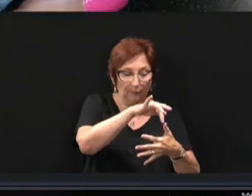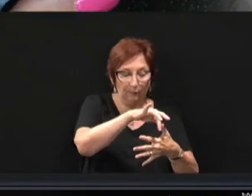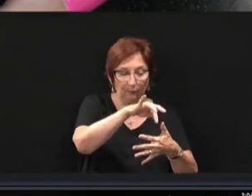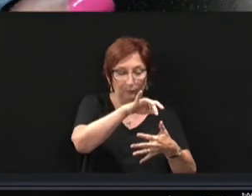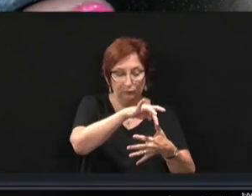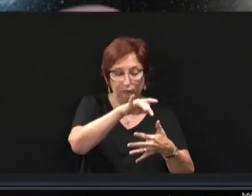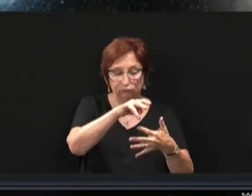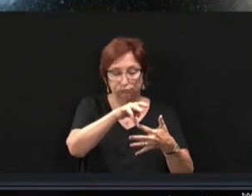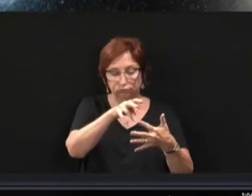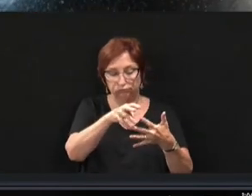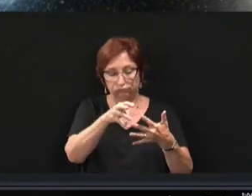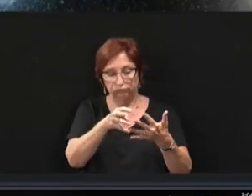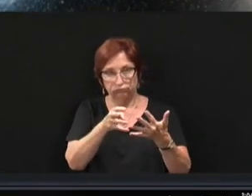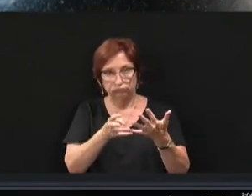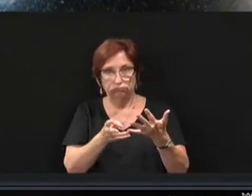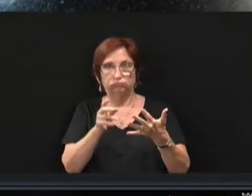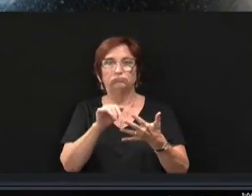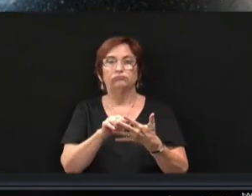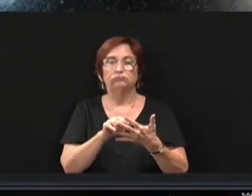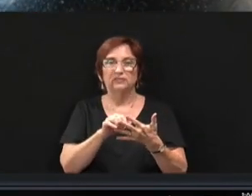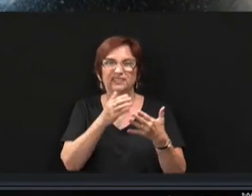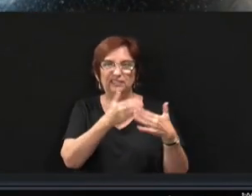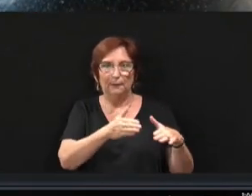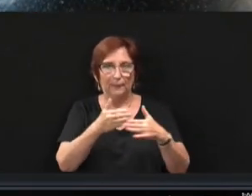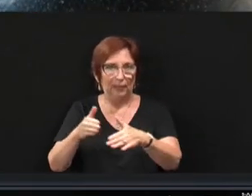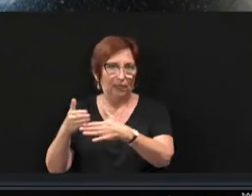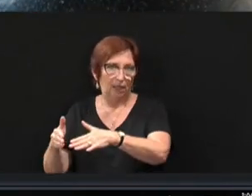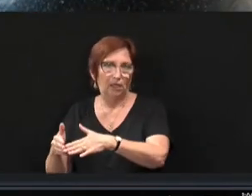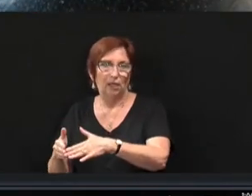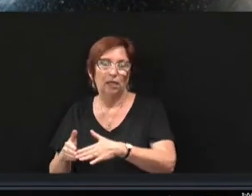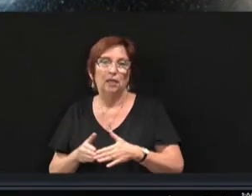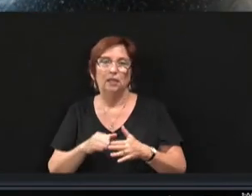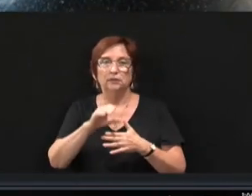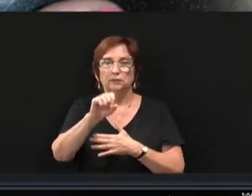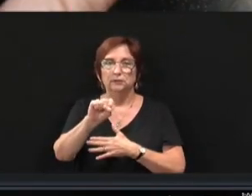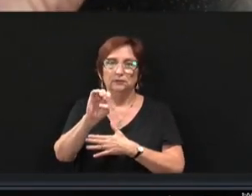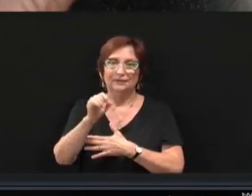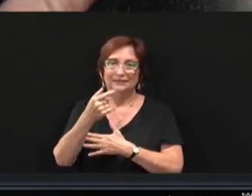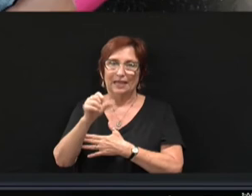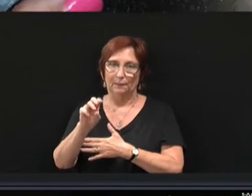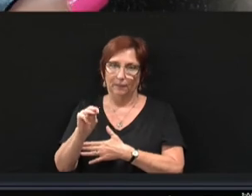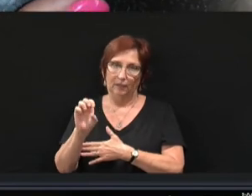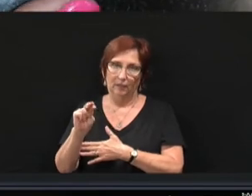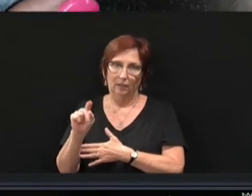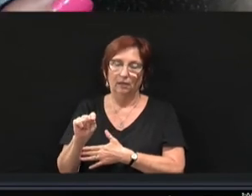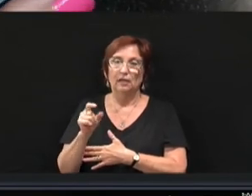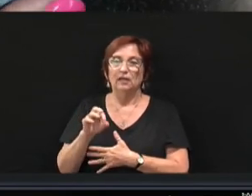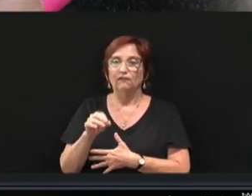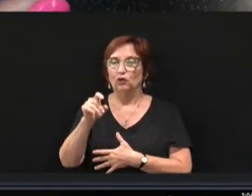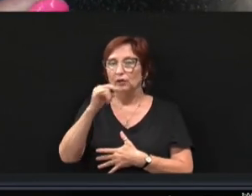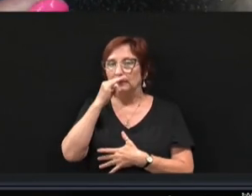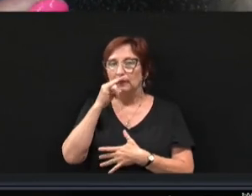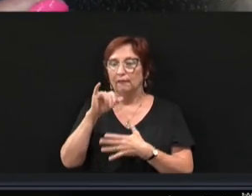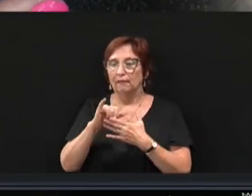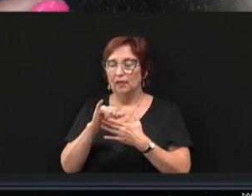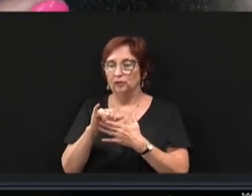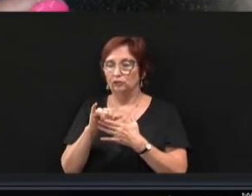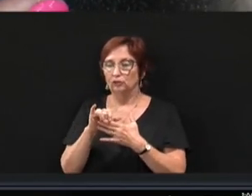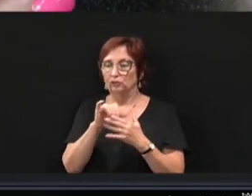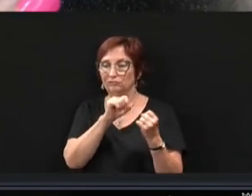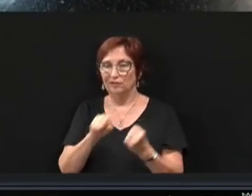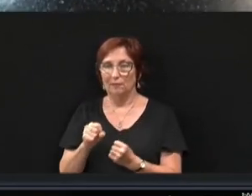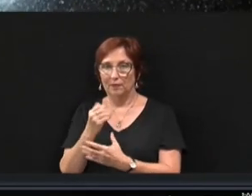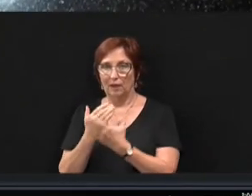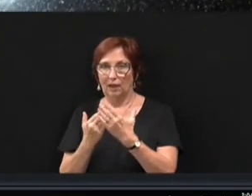you're going to, if you are a kid that is right-handed, you want to start with your non-dominant